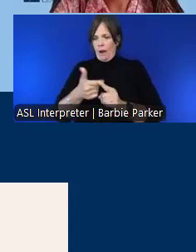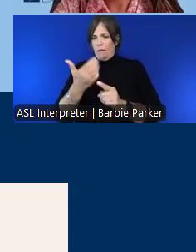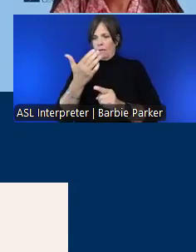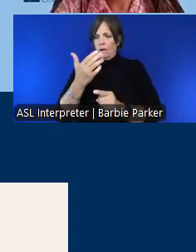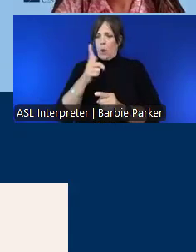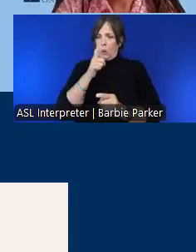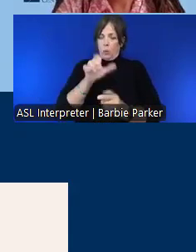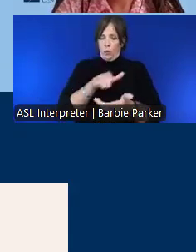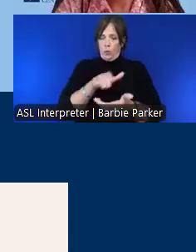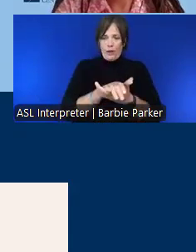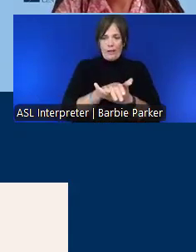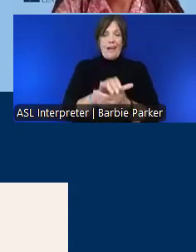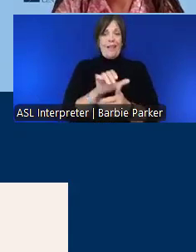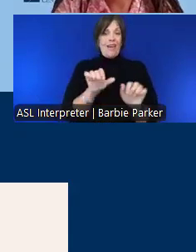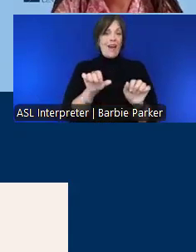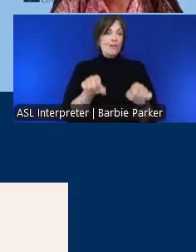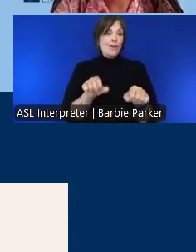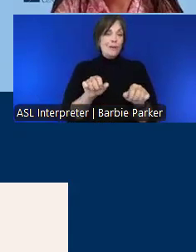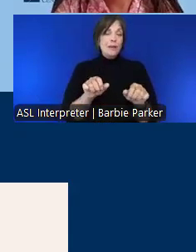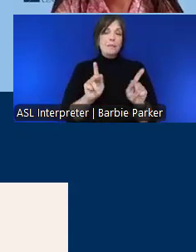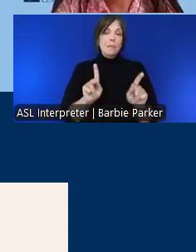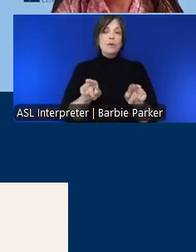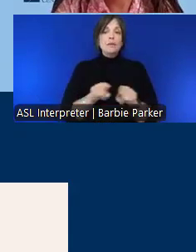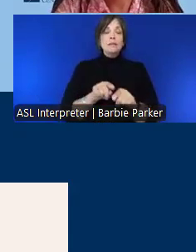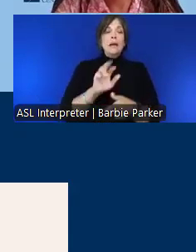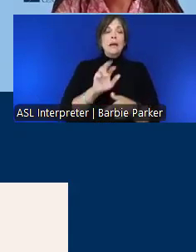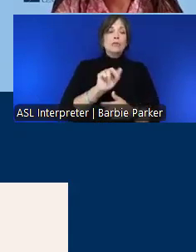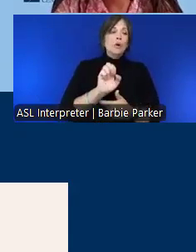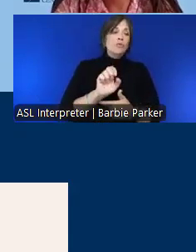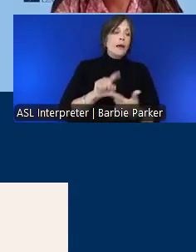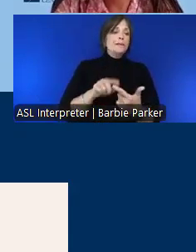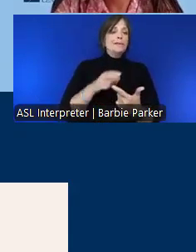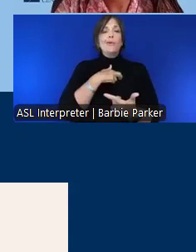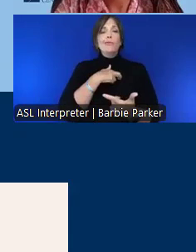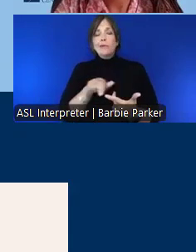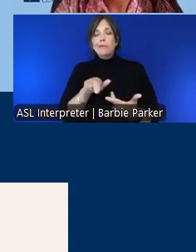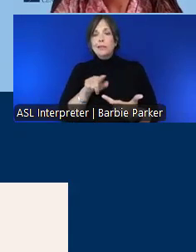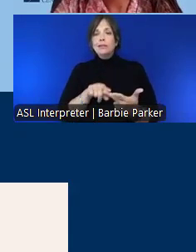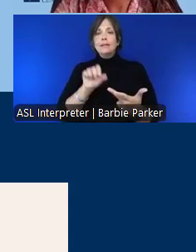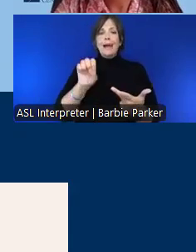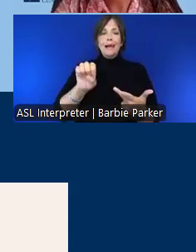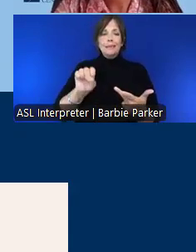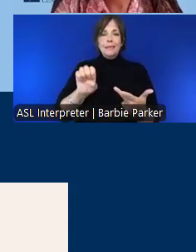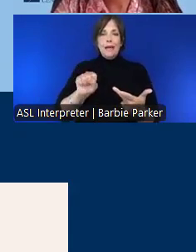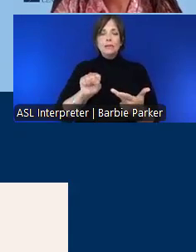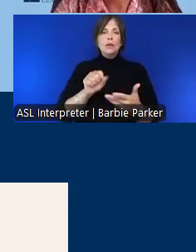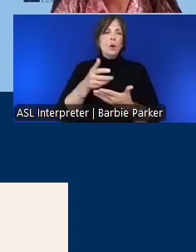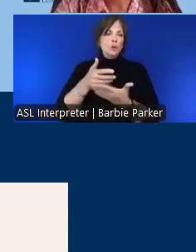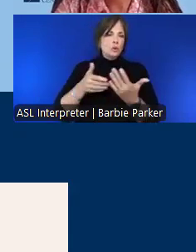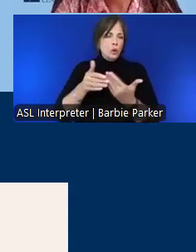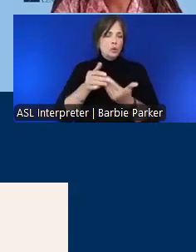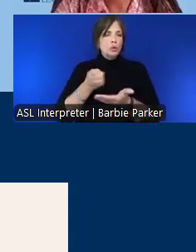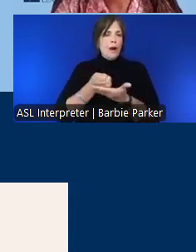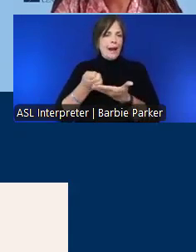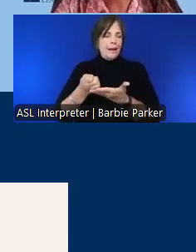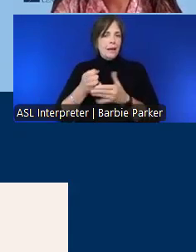you know, that could be people within the same race, religion, social economic status, and individual family